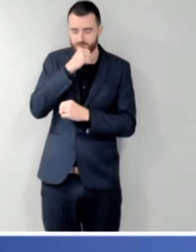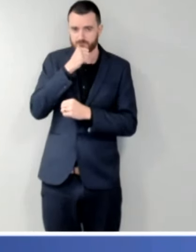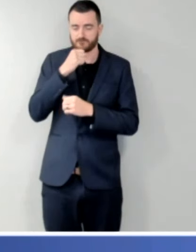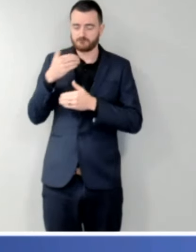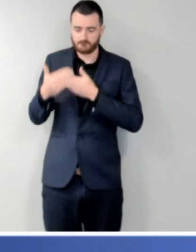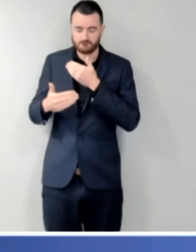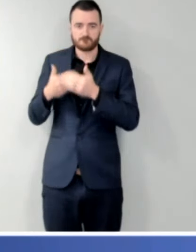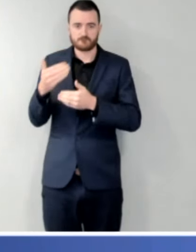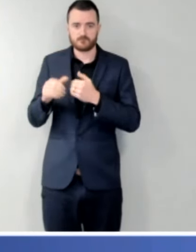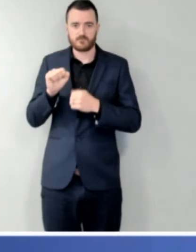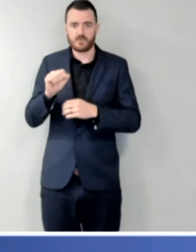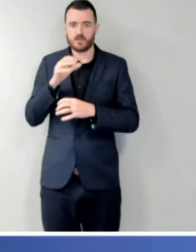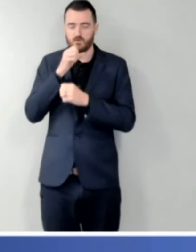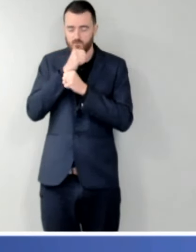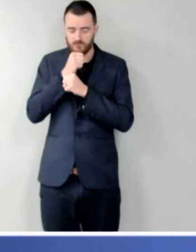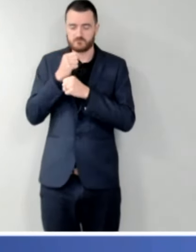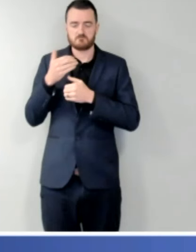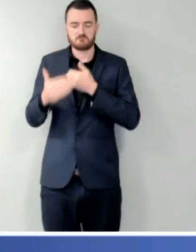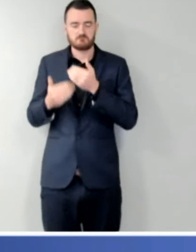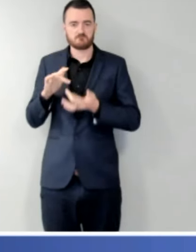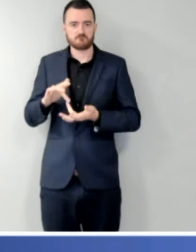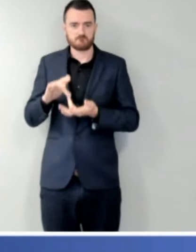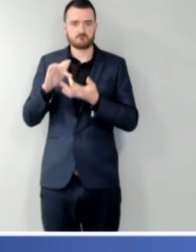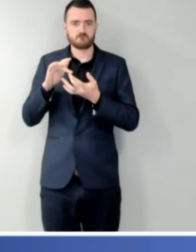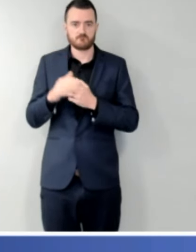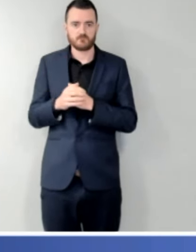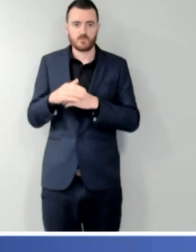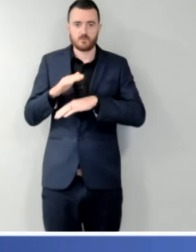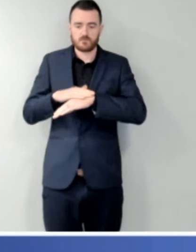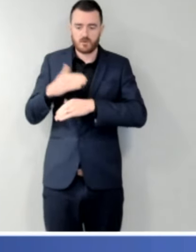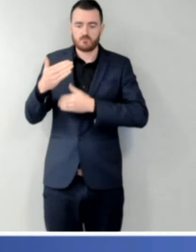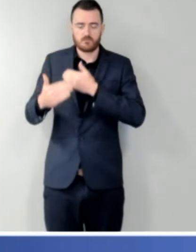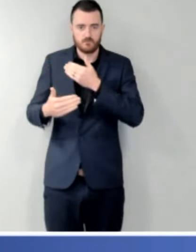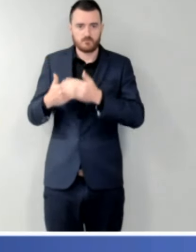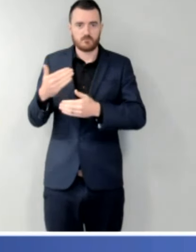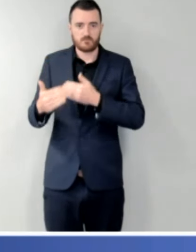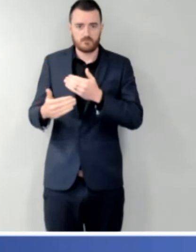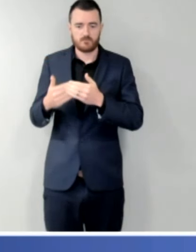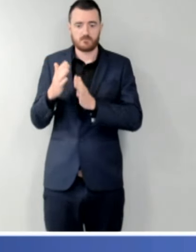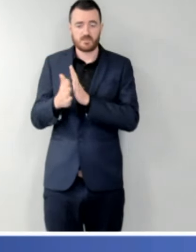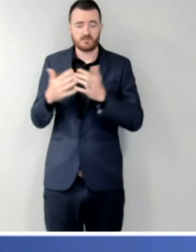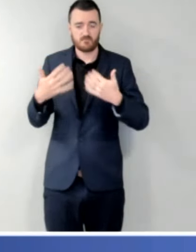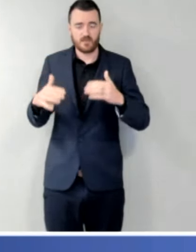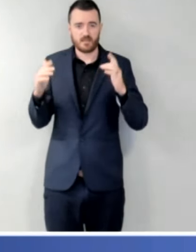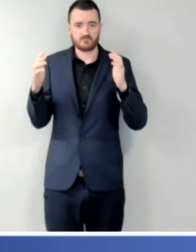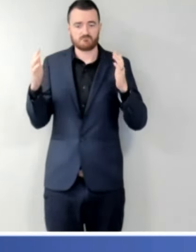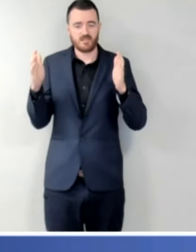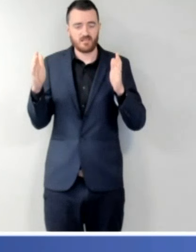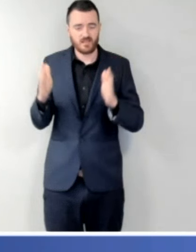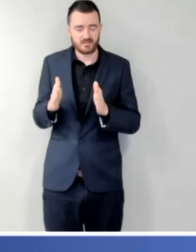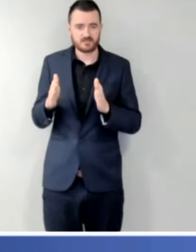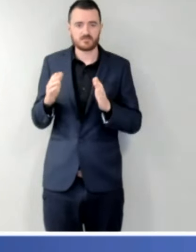grief with dignity. The passing of time may dull the pain, but it will